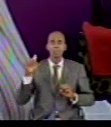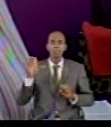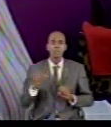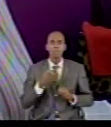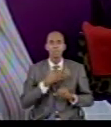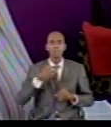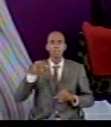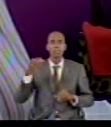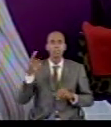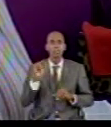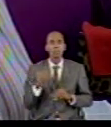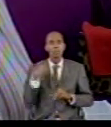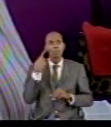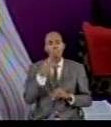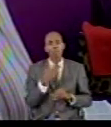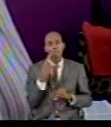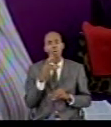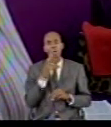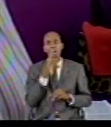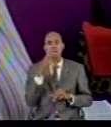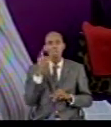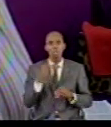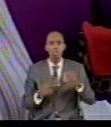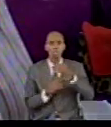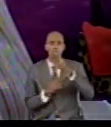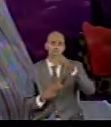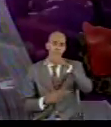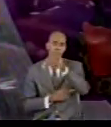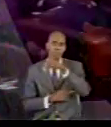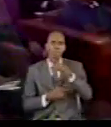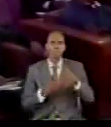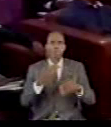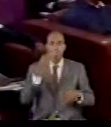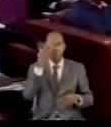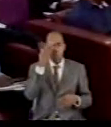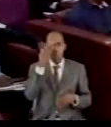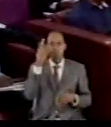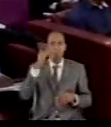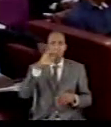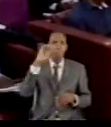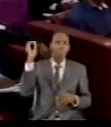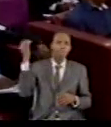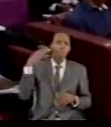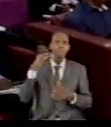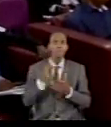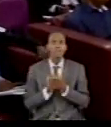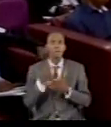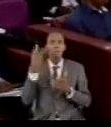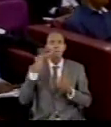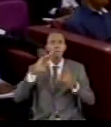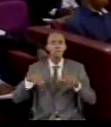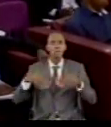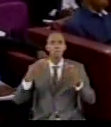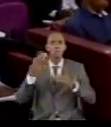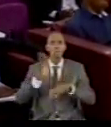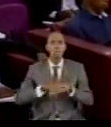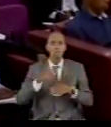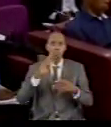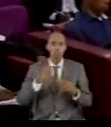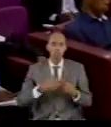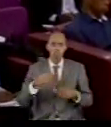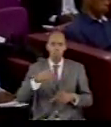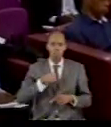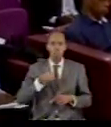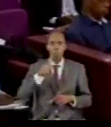seemed to be pillars, perceived the grace that was given unto me,